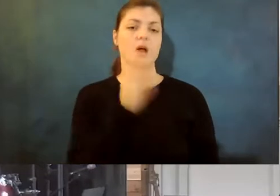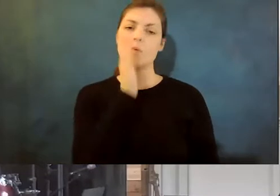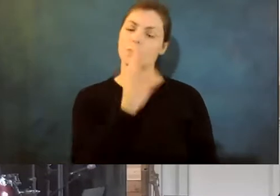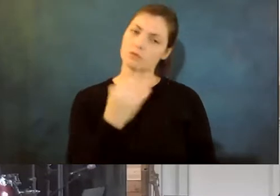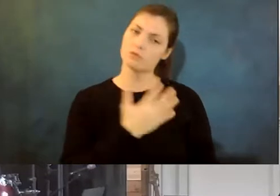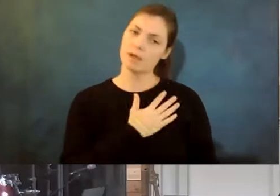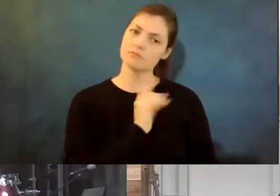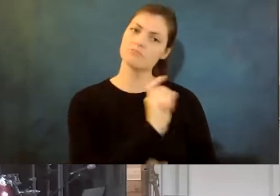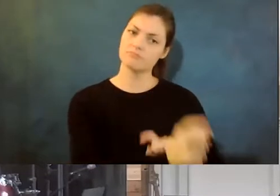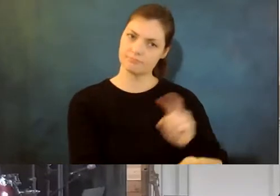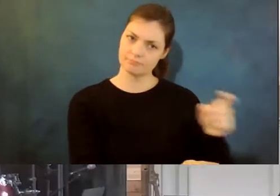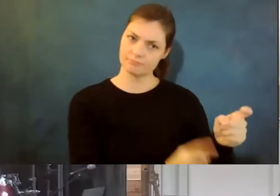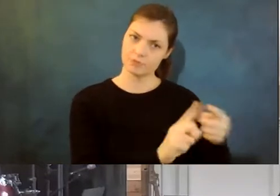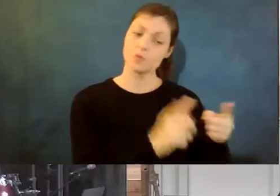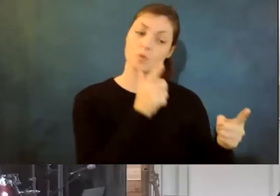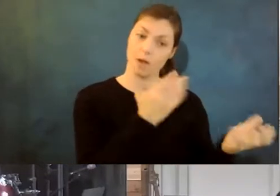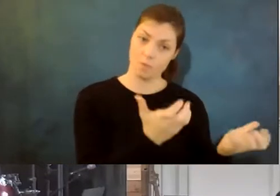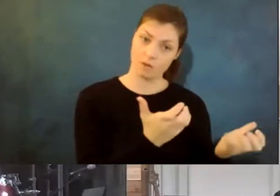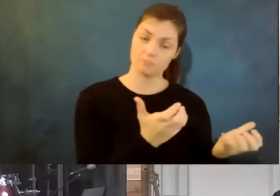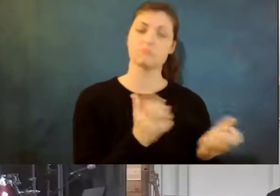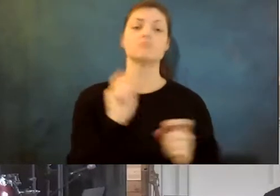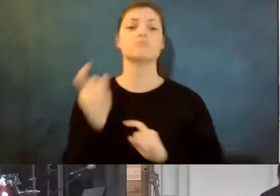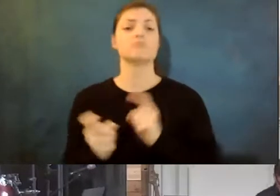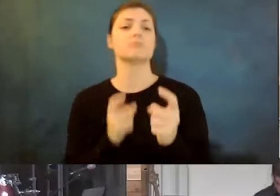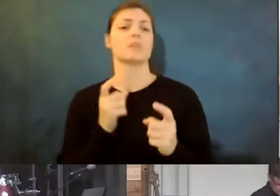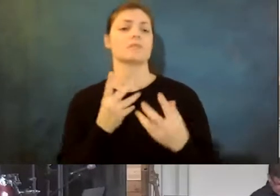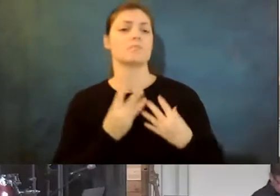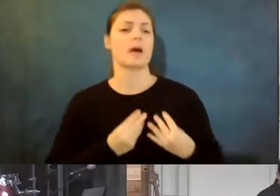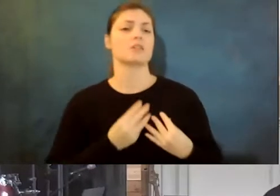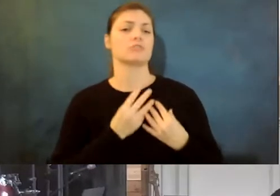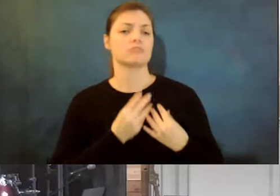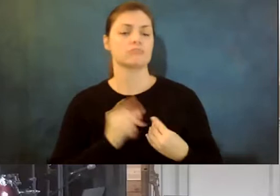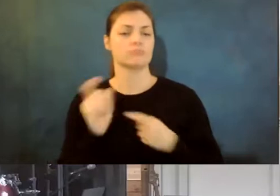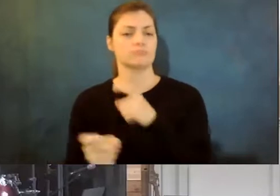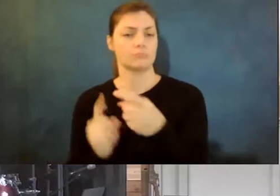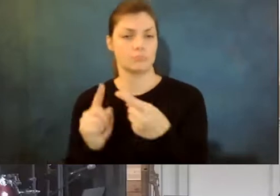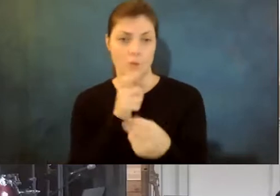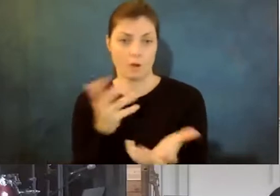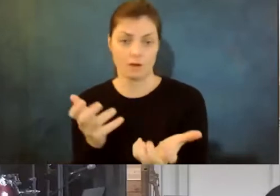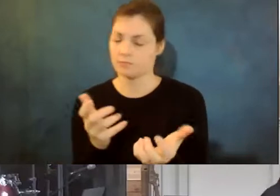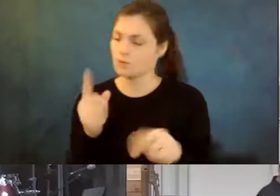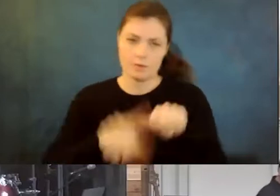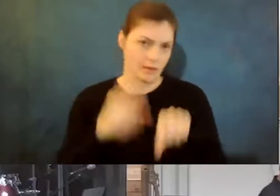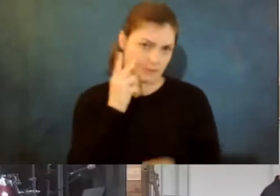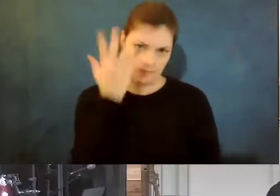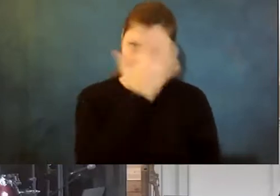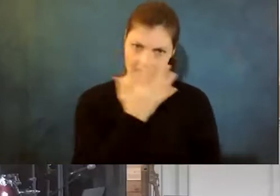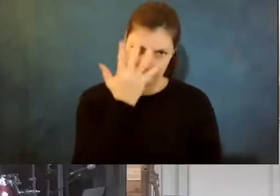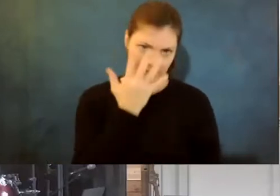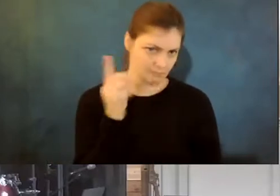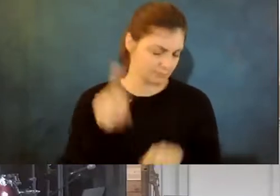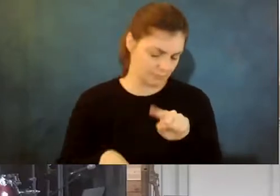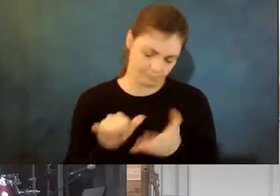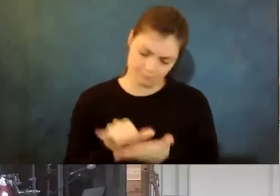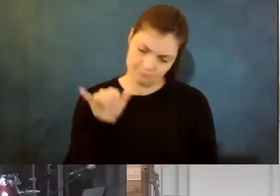will be gracious. And I will have compassion on whom I have compassion. But he said, you cannot see my face, for